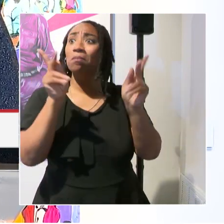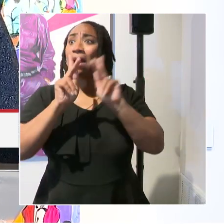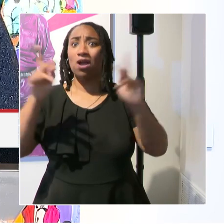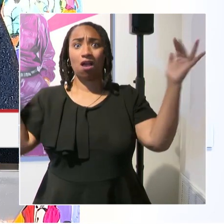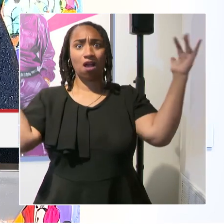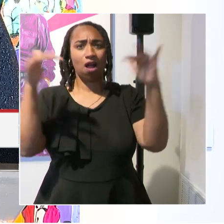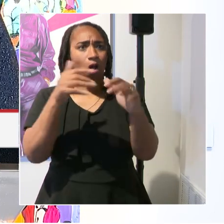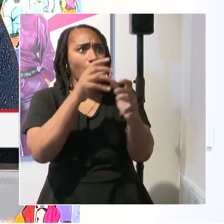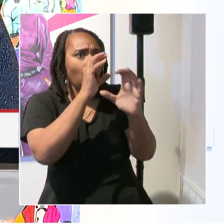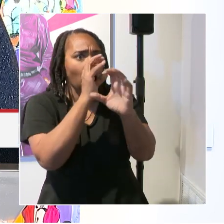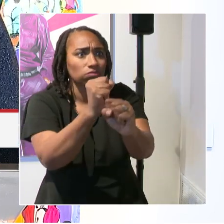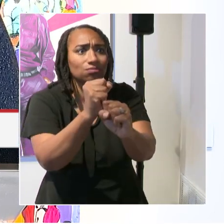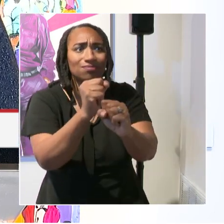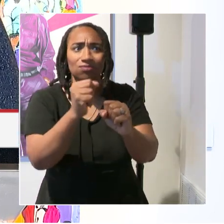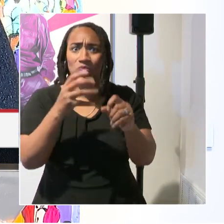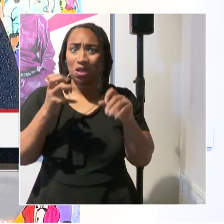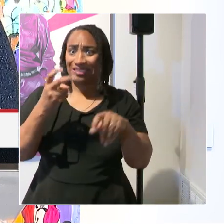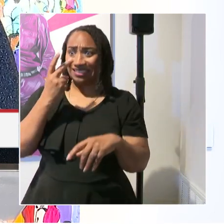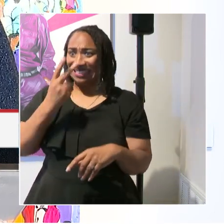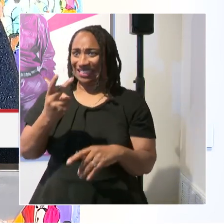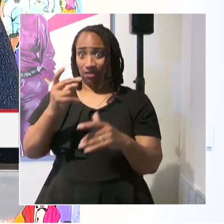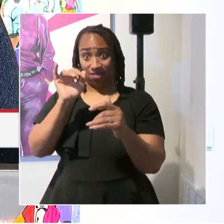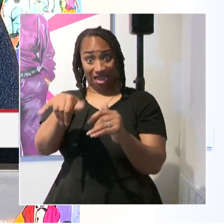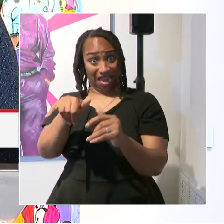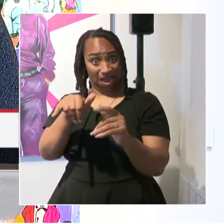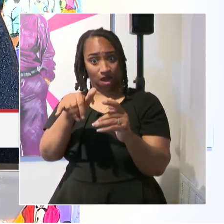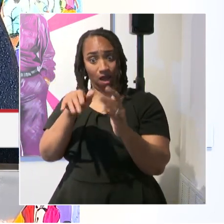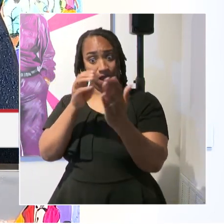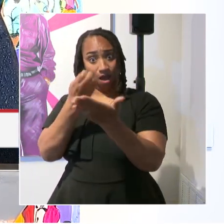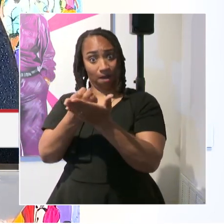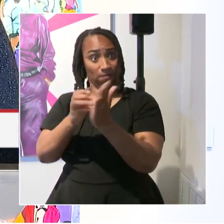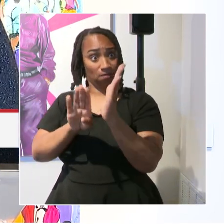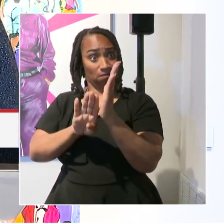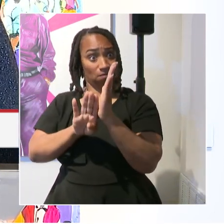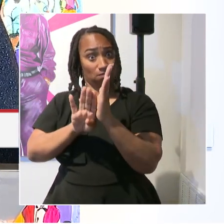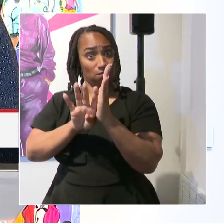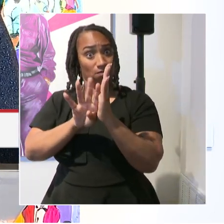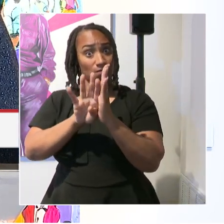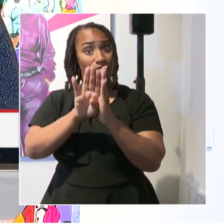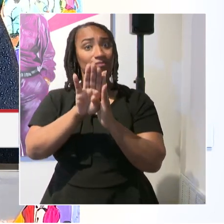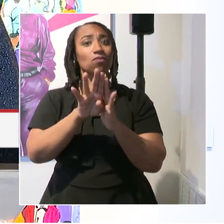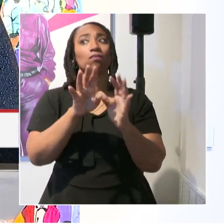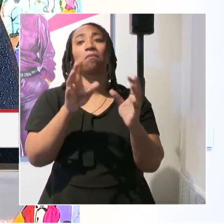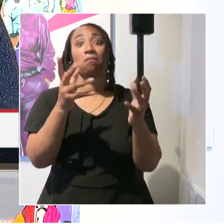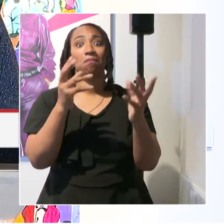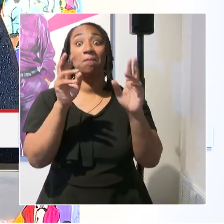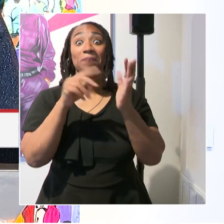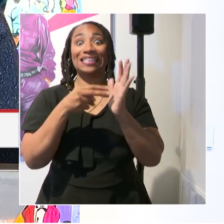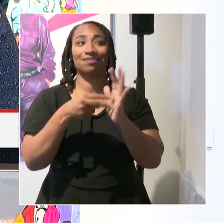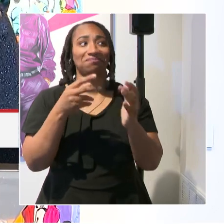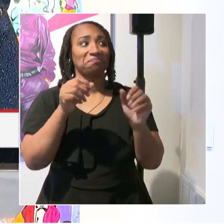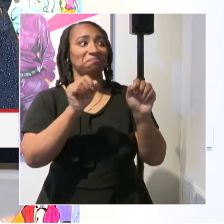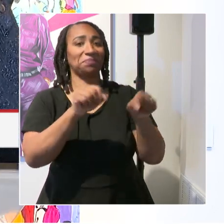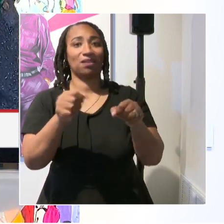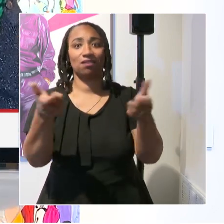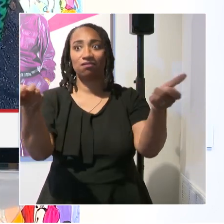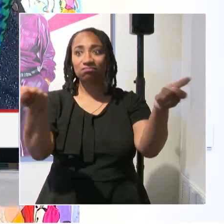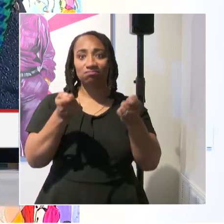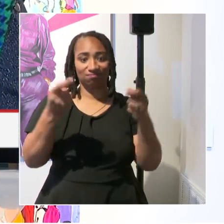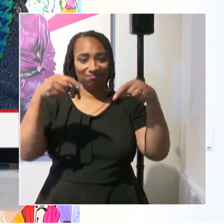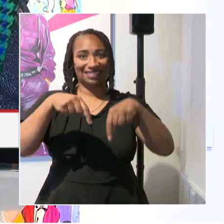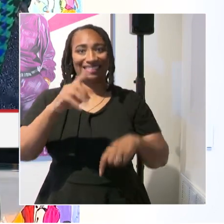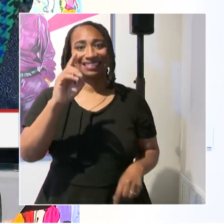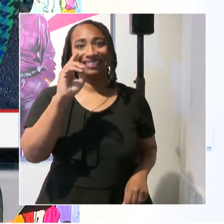improve nationally. We're hopeful of that, and attracting more jobs to the district. That's important.